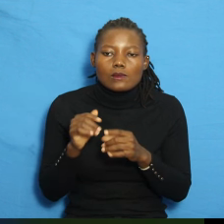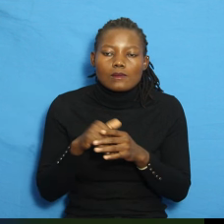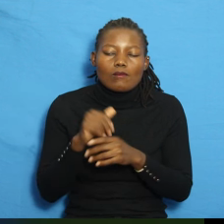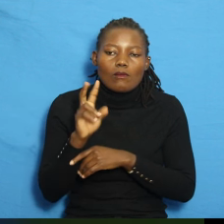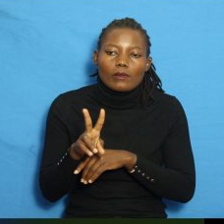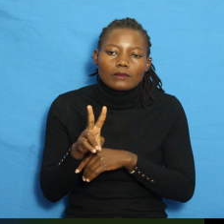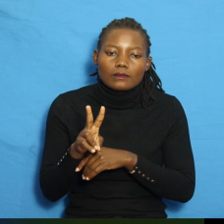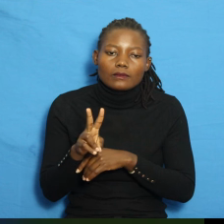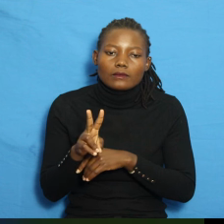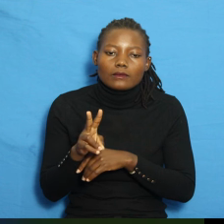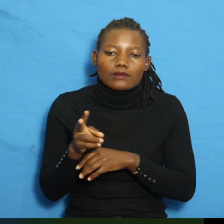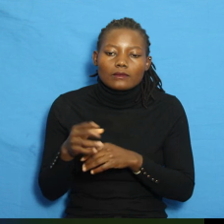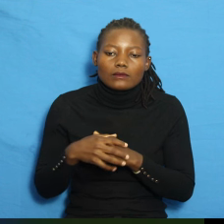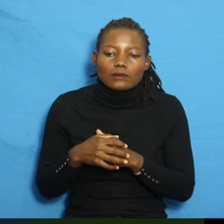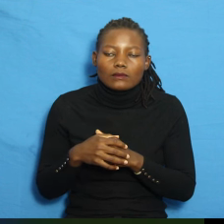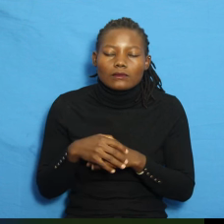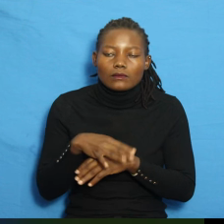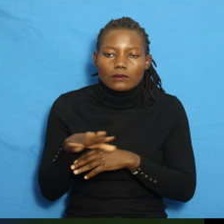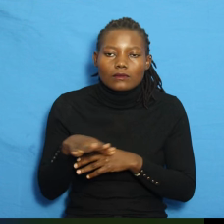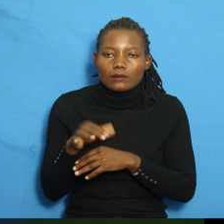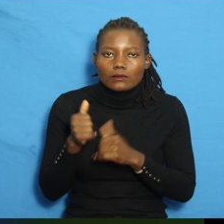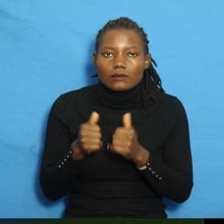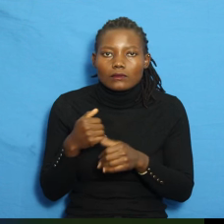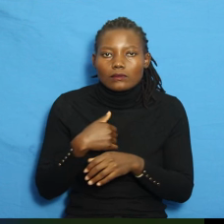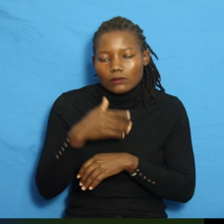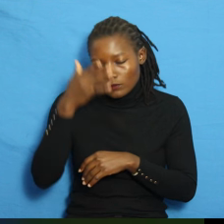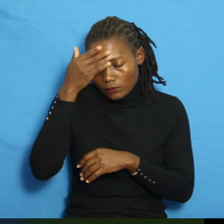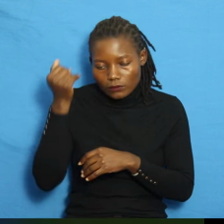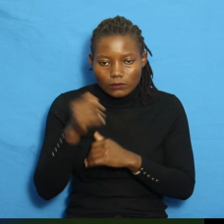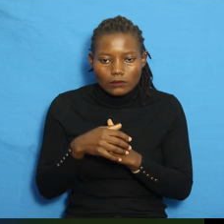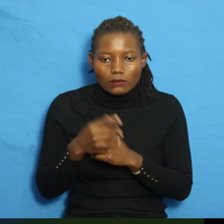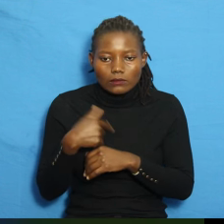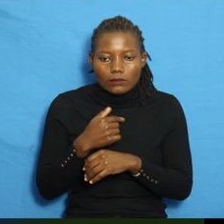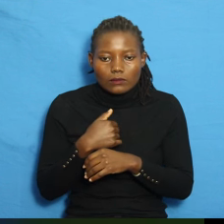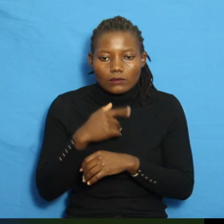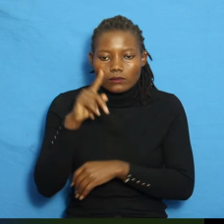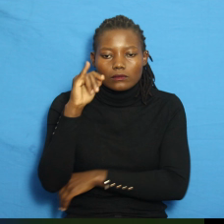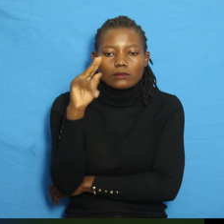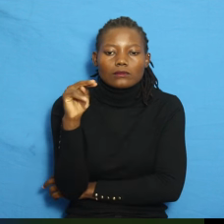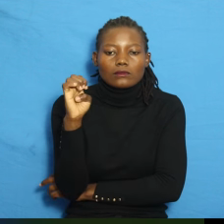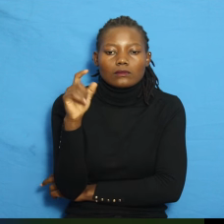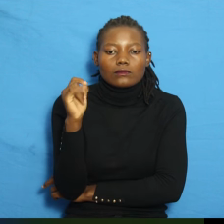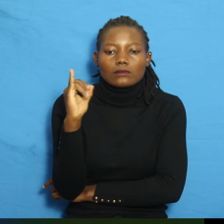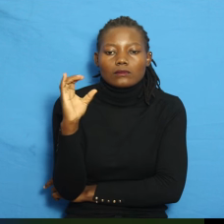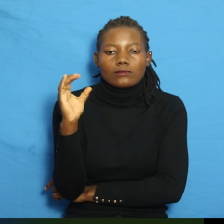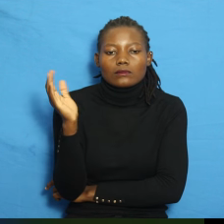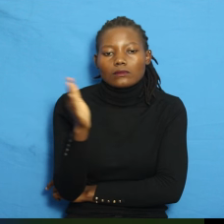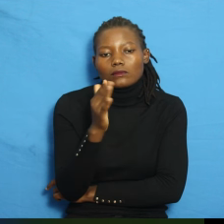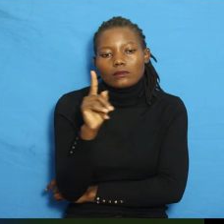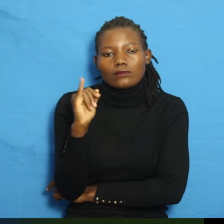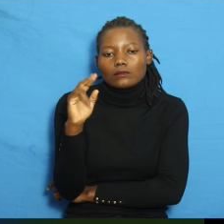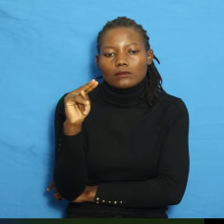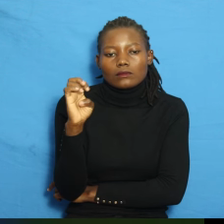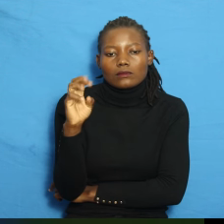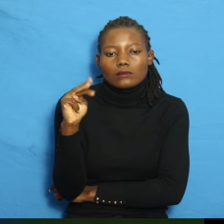two aspects. Again, it's an area that I was forgetting. We have kinetics and we have